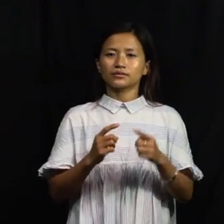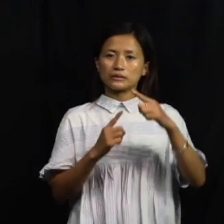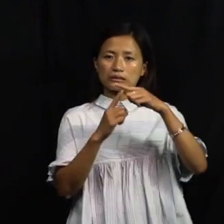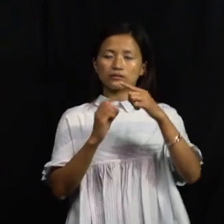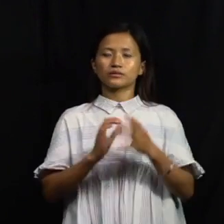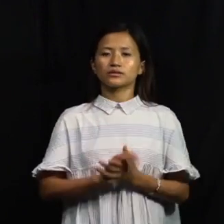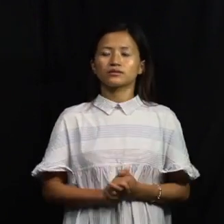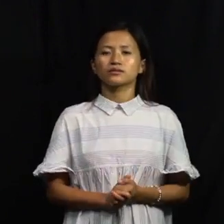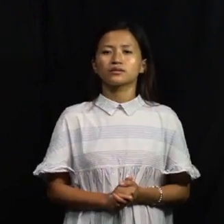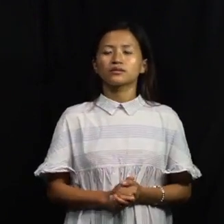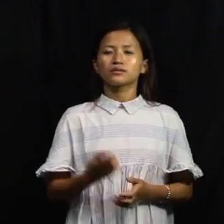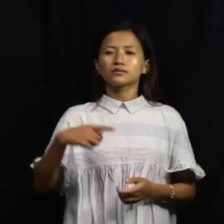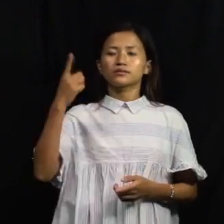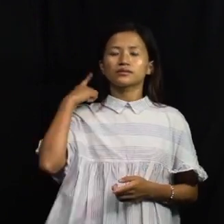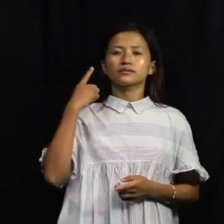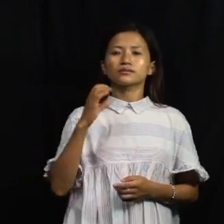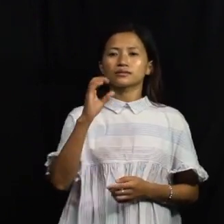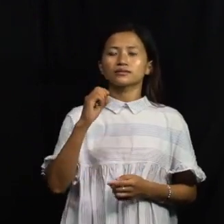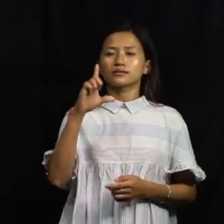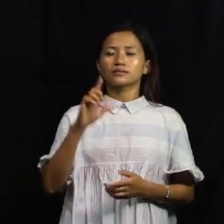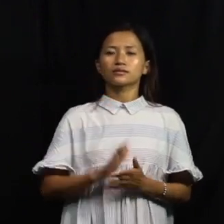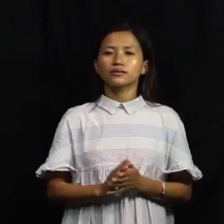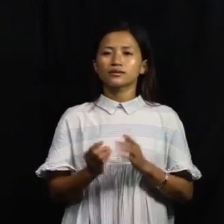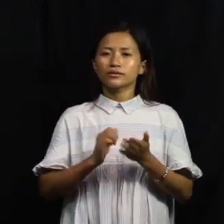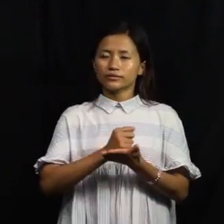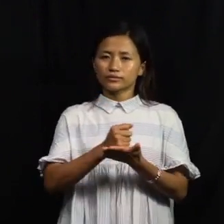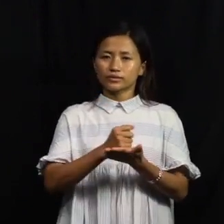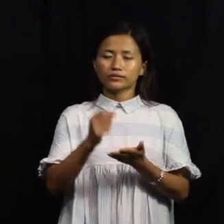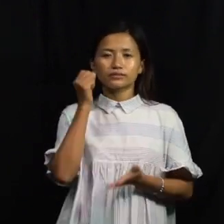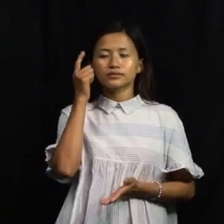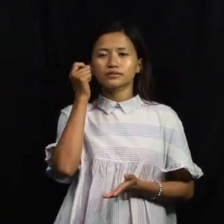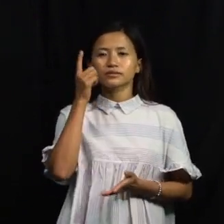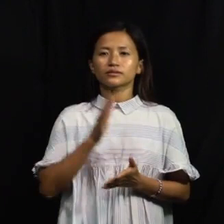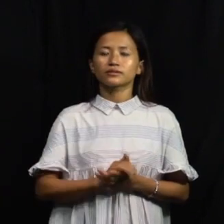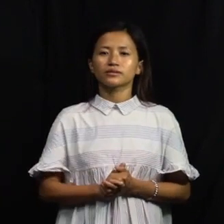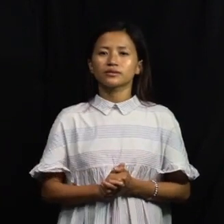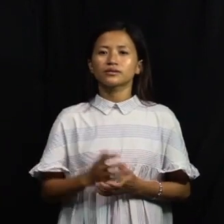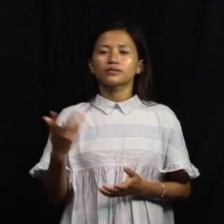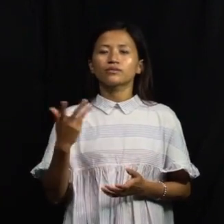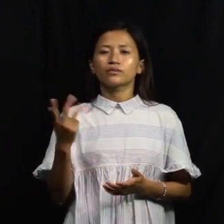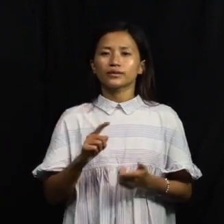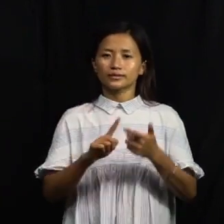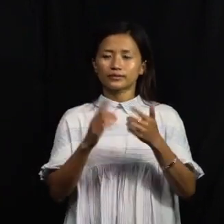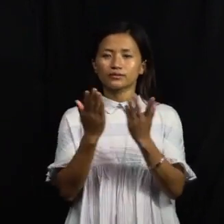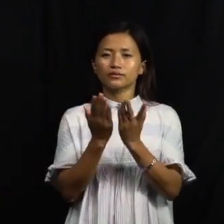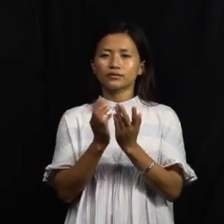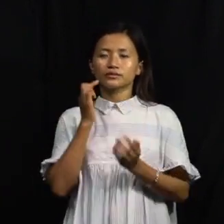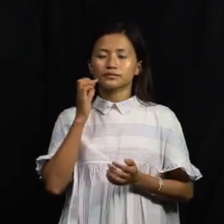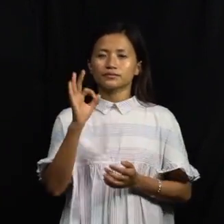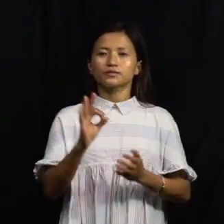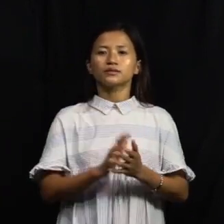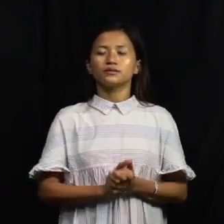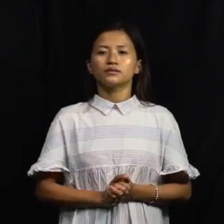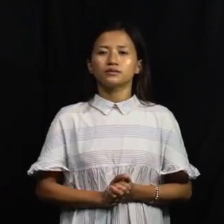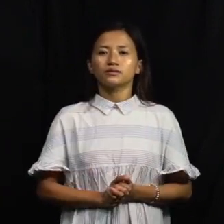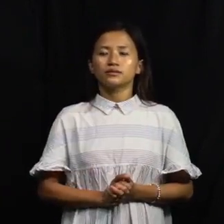topic, and in the last class students we have tried to understand why education is important, isn't